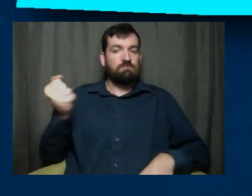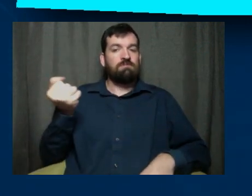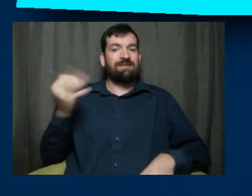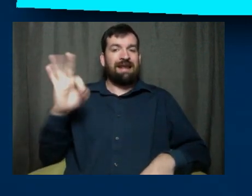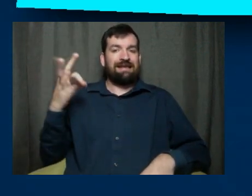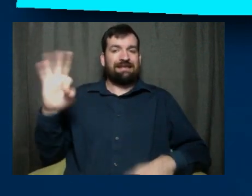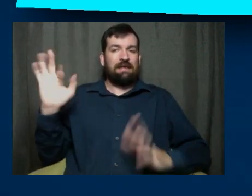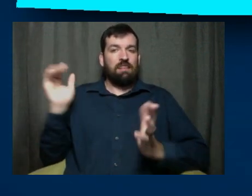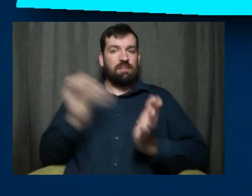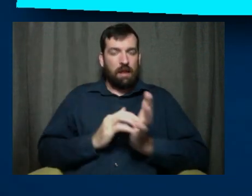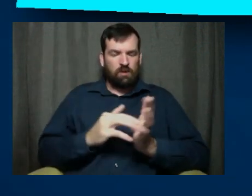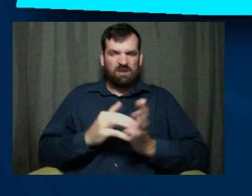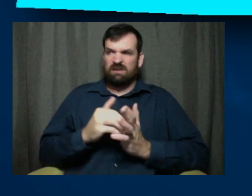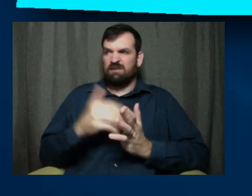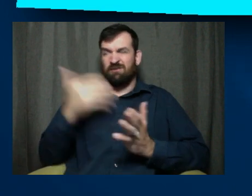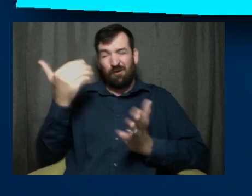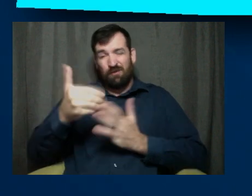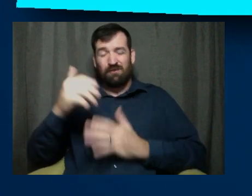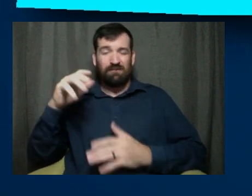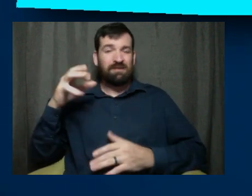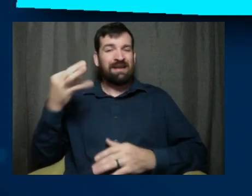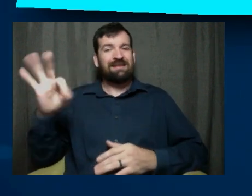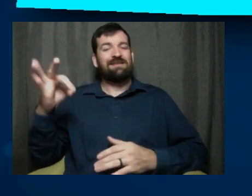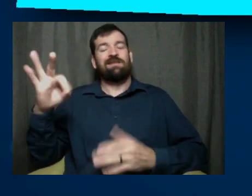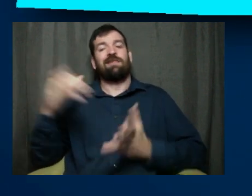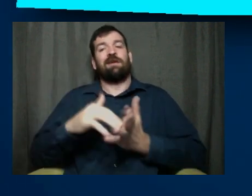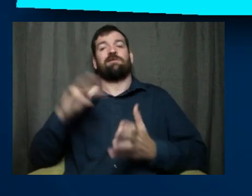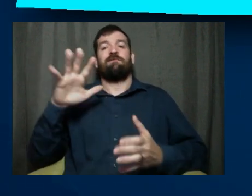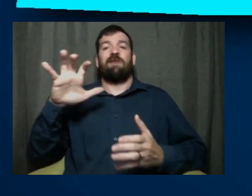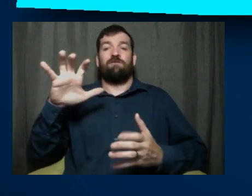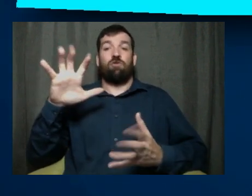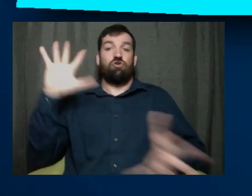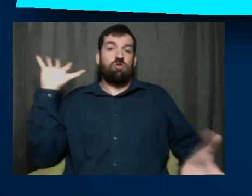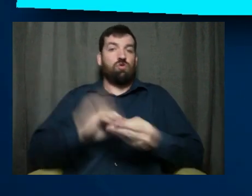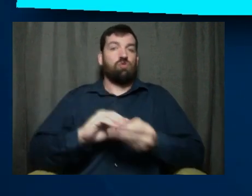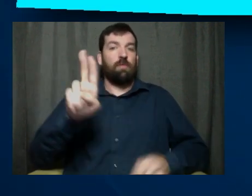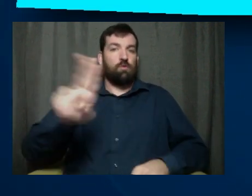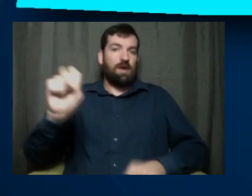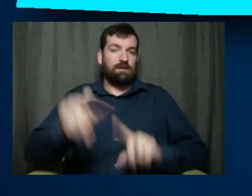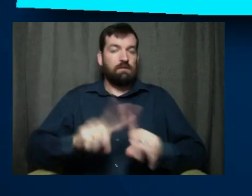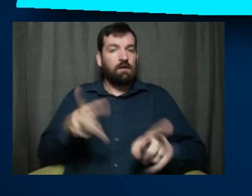19,000, almost 500 cases of monkeypox in the United States. But again, what we have